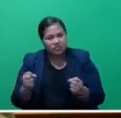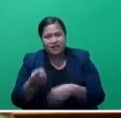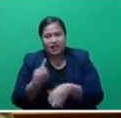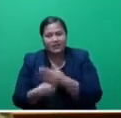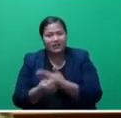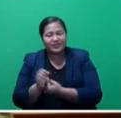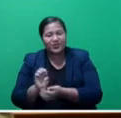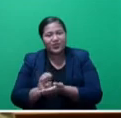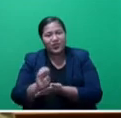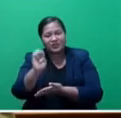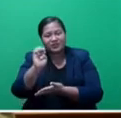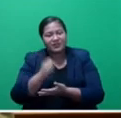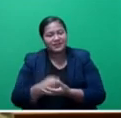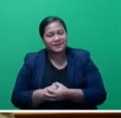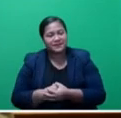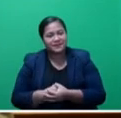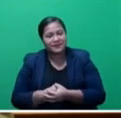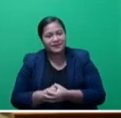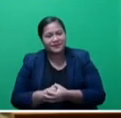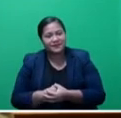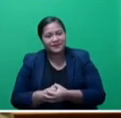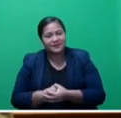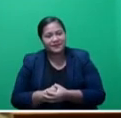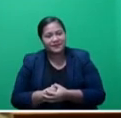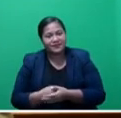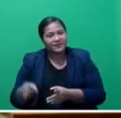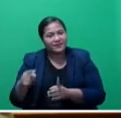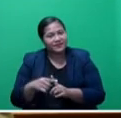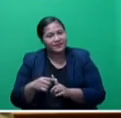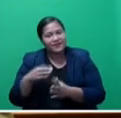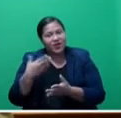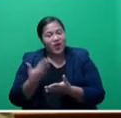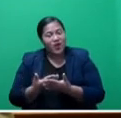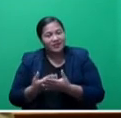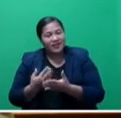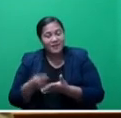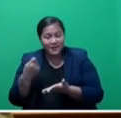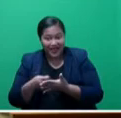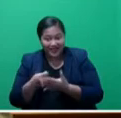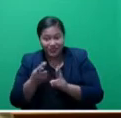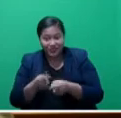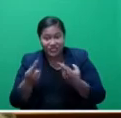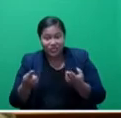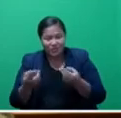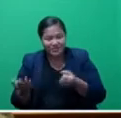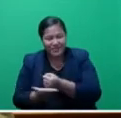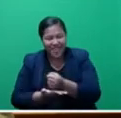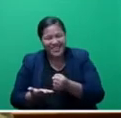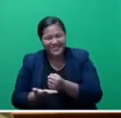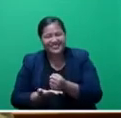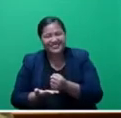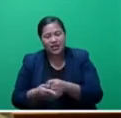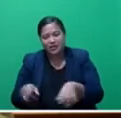in addition to the woes inflicted by gross undermining of the resource-based sectors, namely